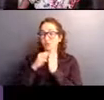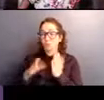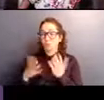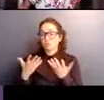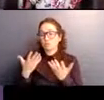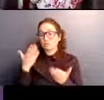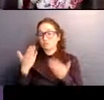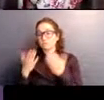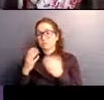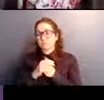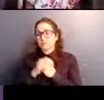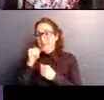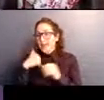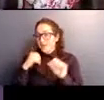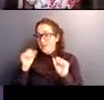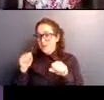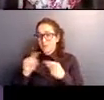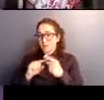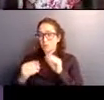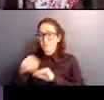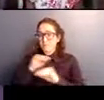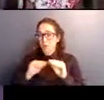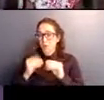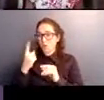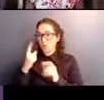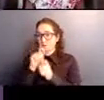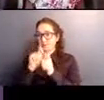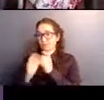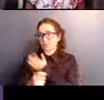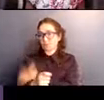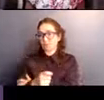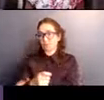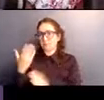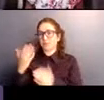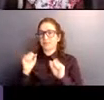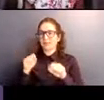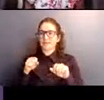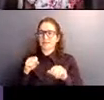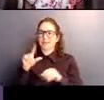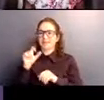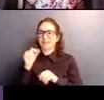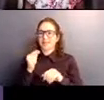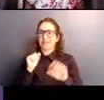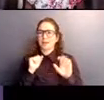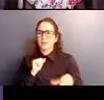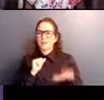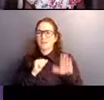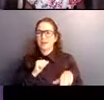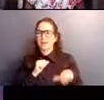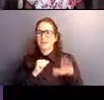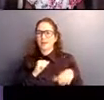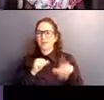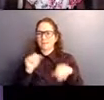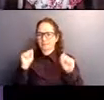doesn't have the ability to move one particular arm, they can tap their leg. Okay,